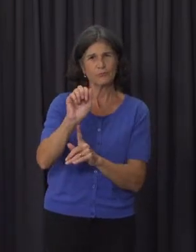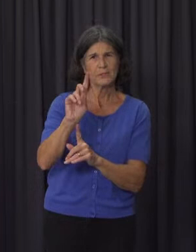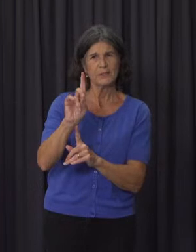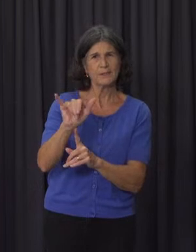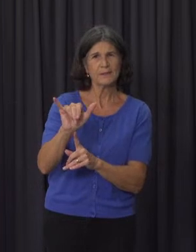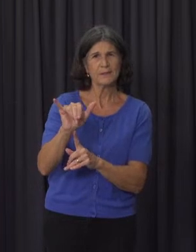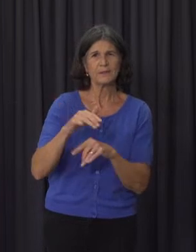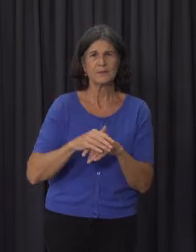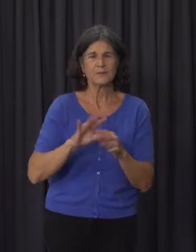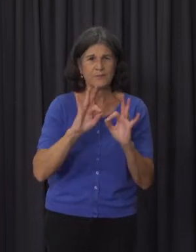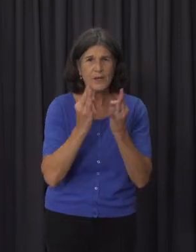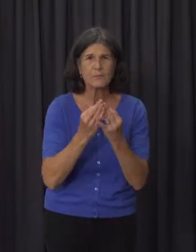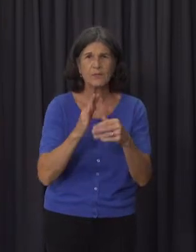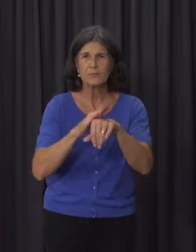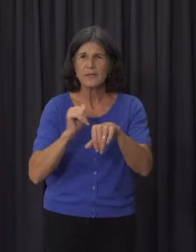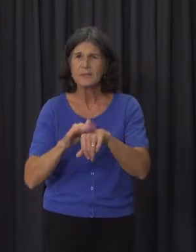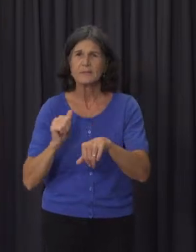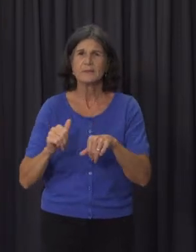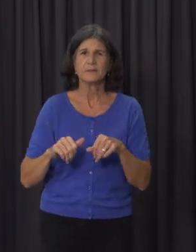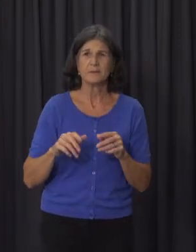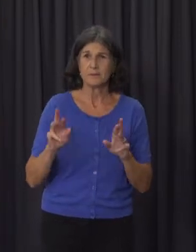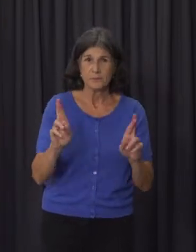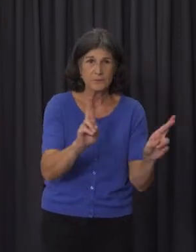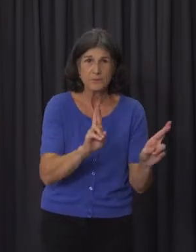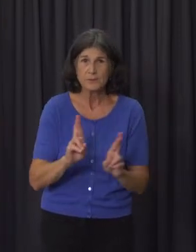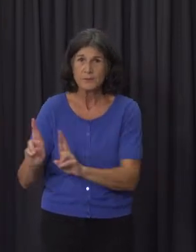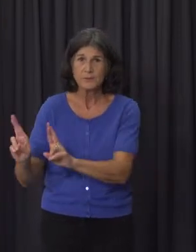how to prepare for an evacuation available at